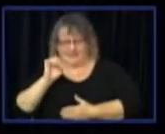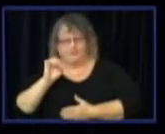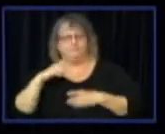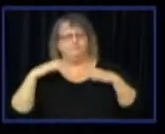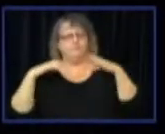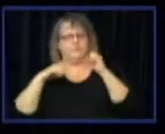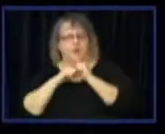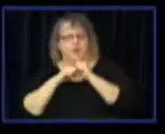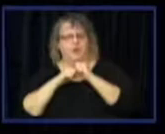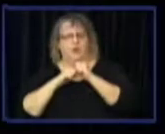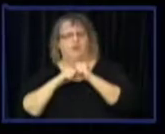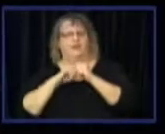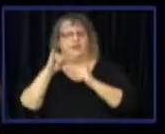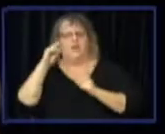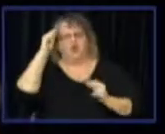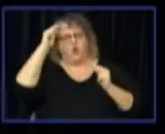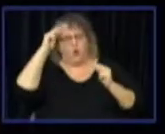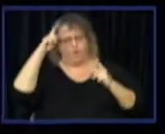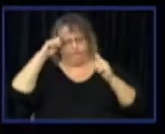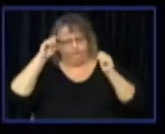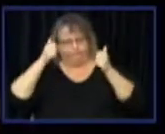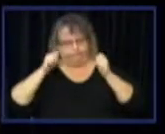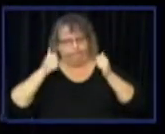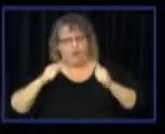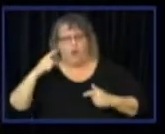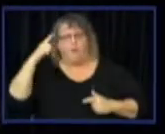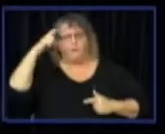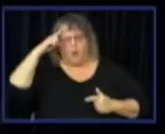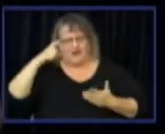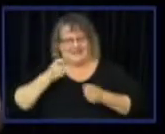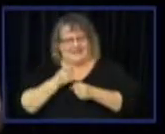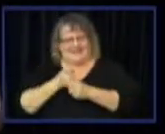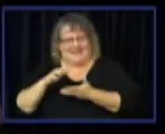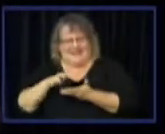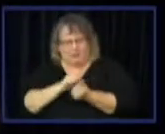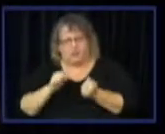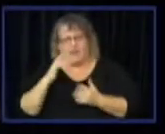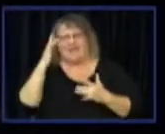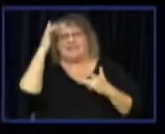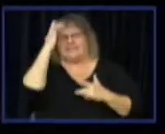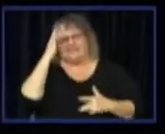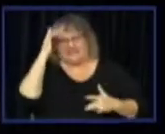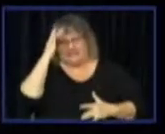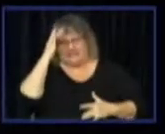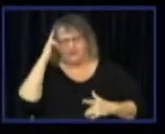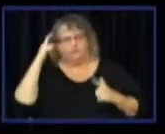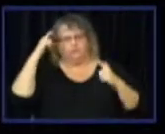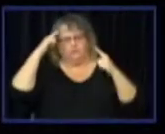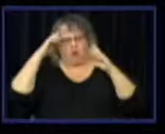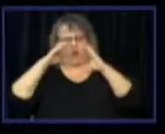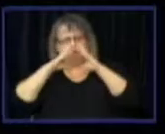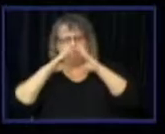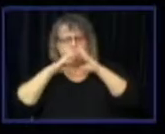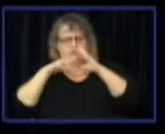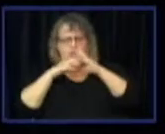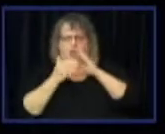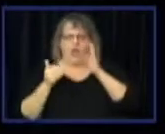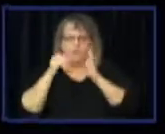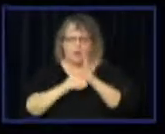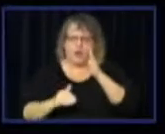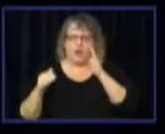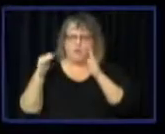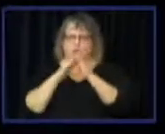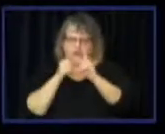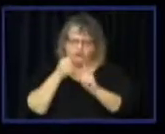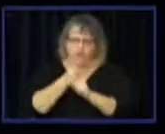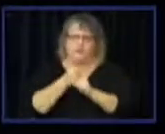is a progressive neurodegenerative brain injury disease that is due to repetitive trauma,